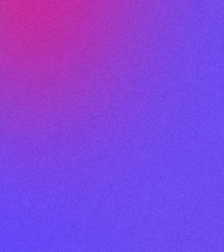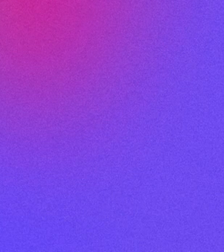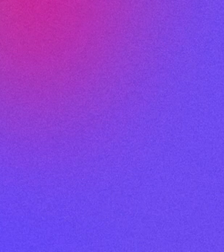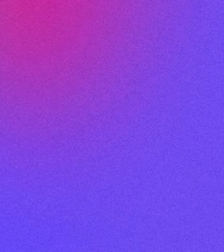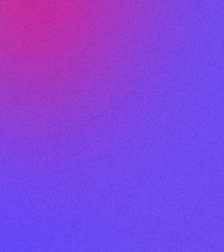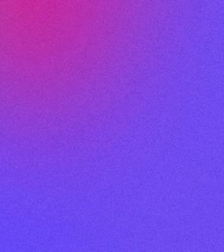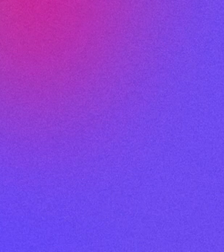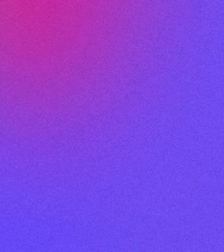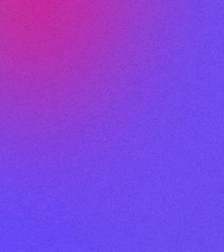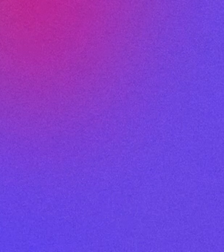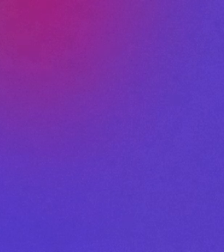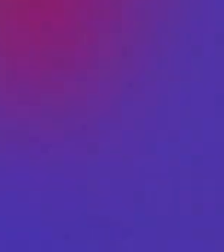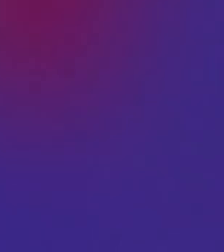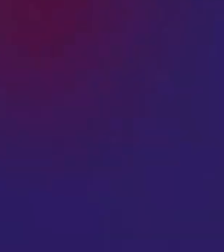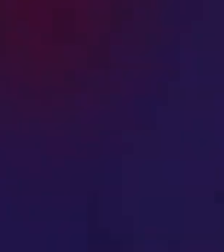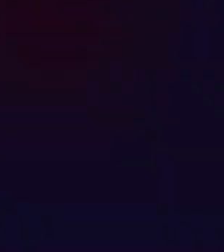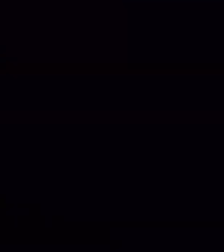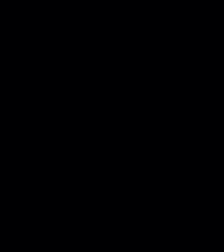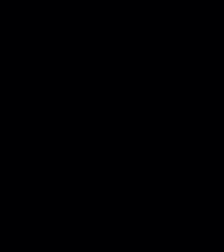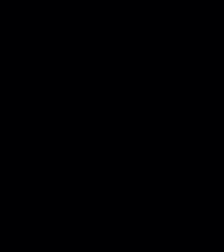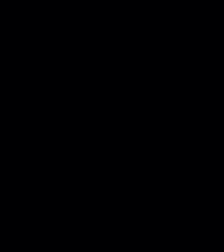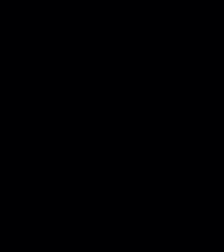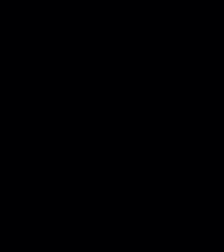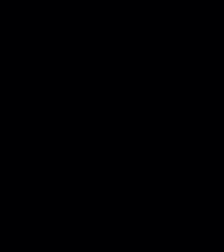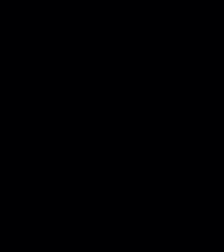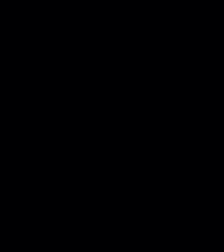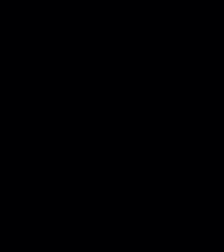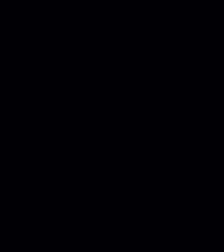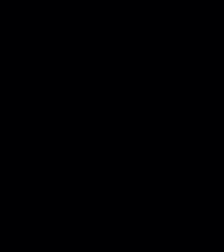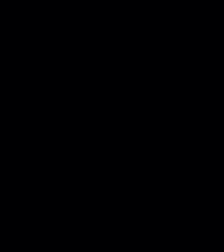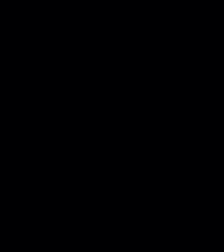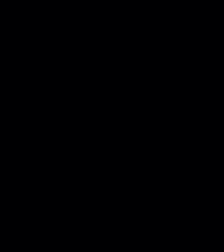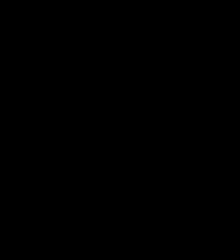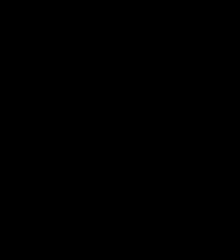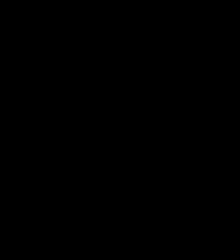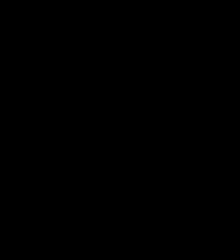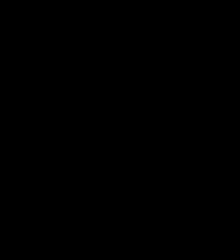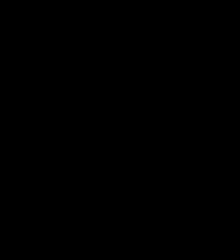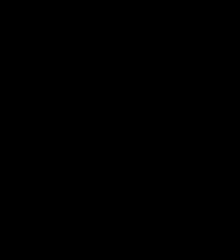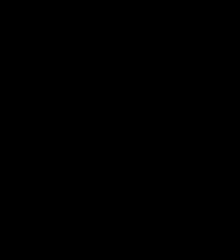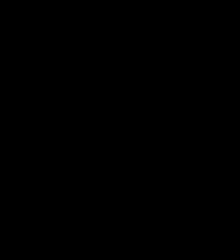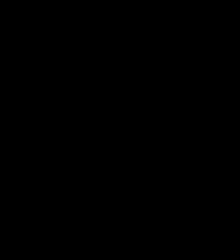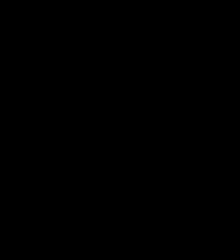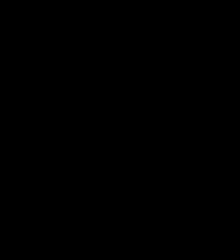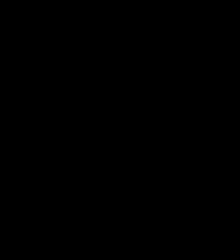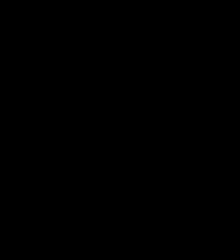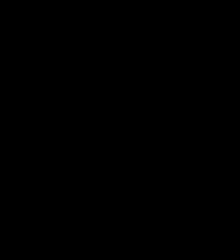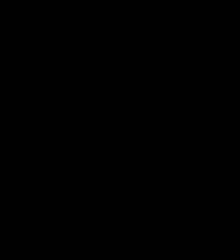Thank you.